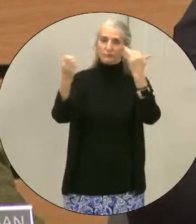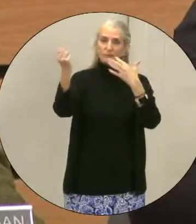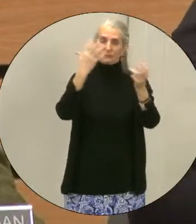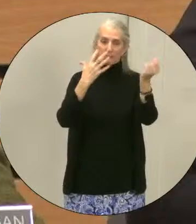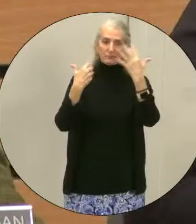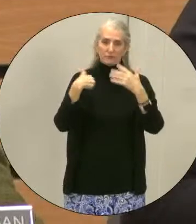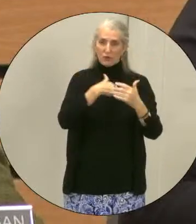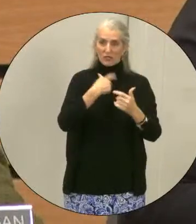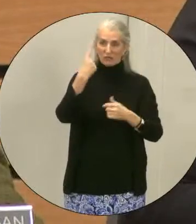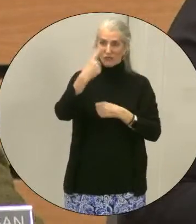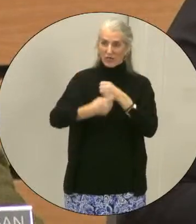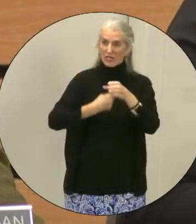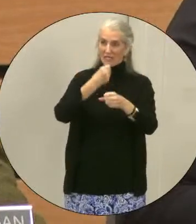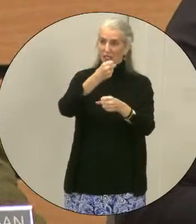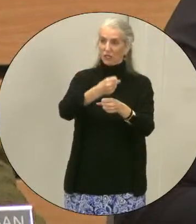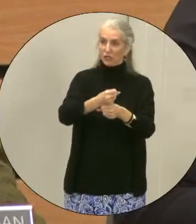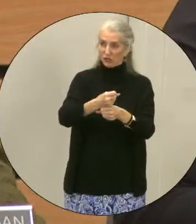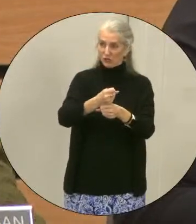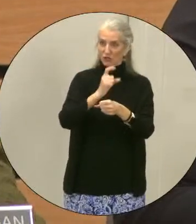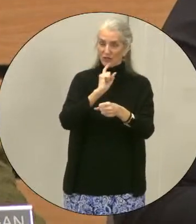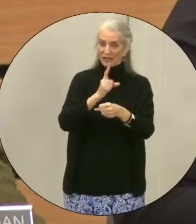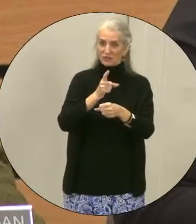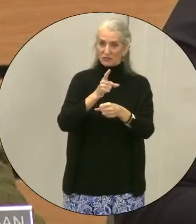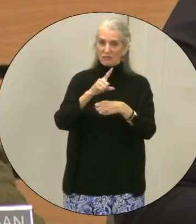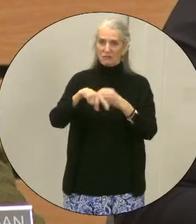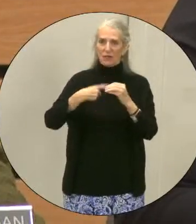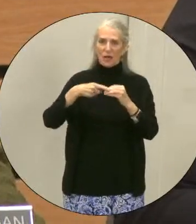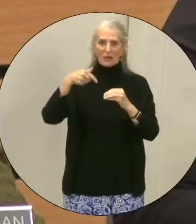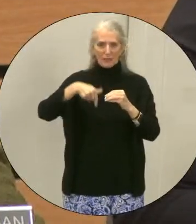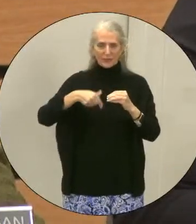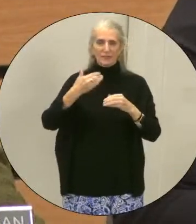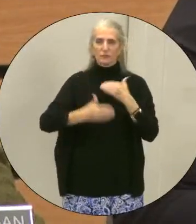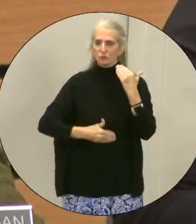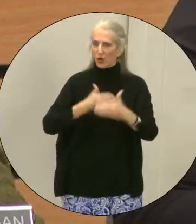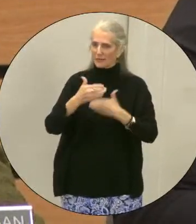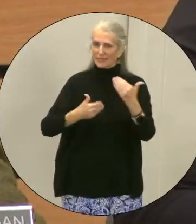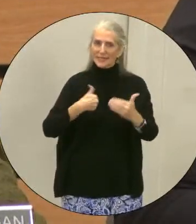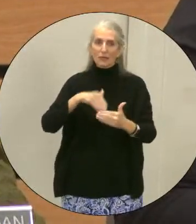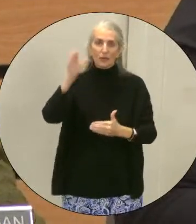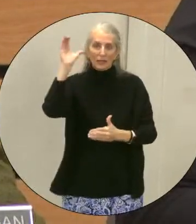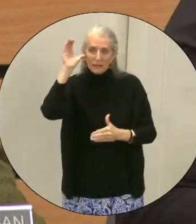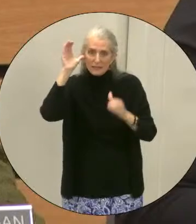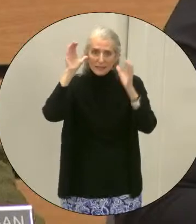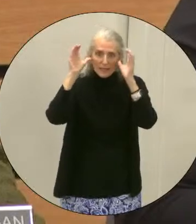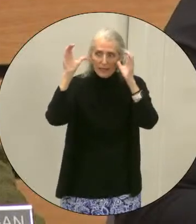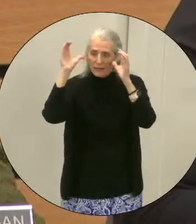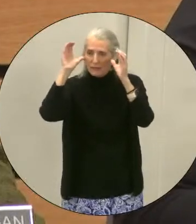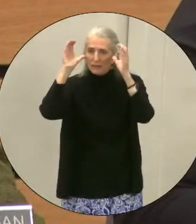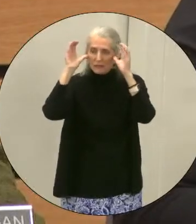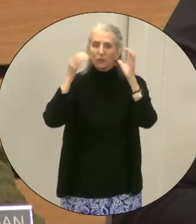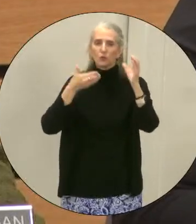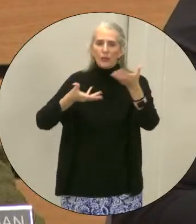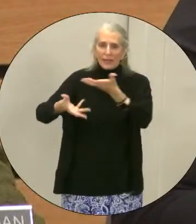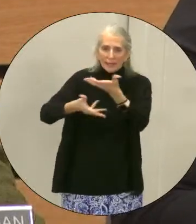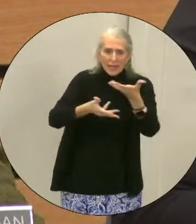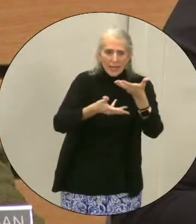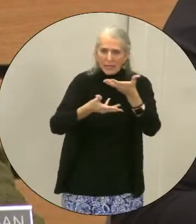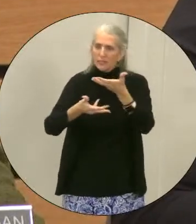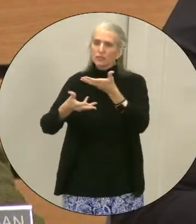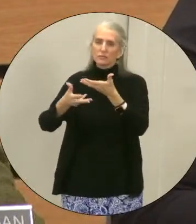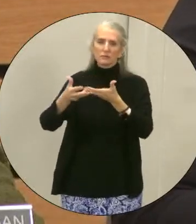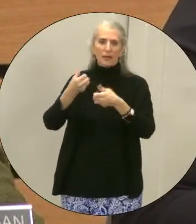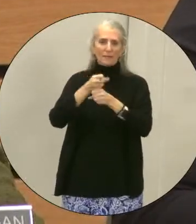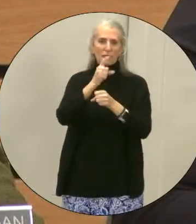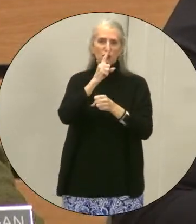for a year, actually, about this process, and we listened to you. We engaged and we made sure that voices